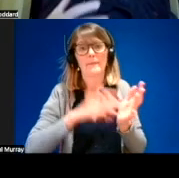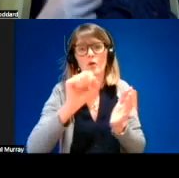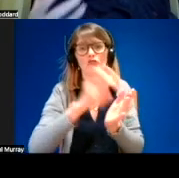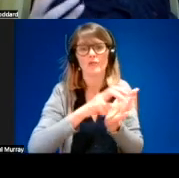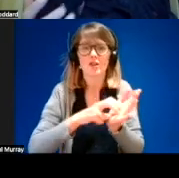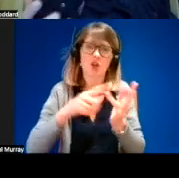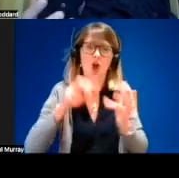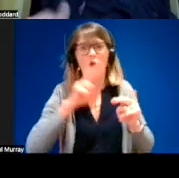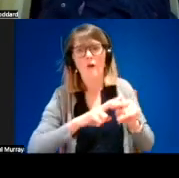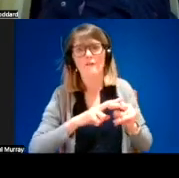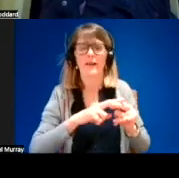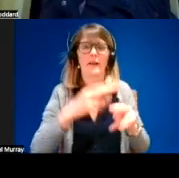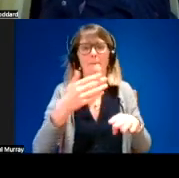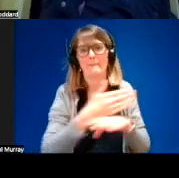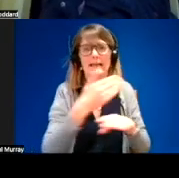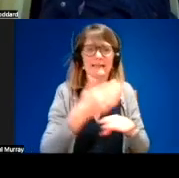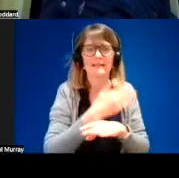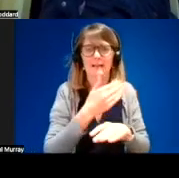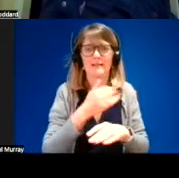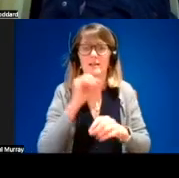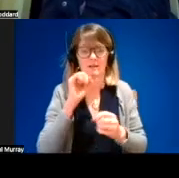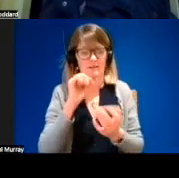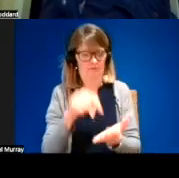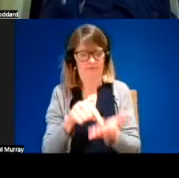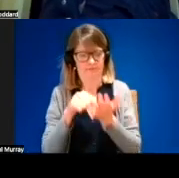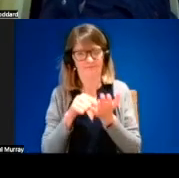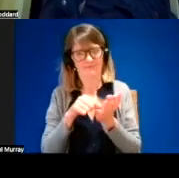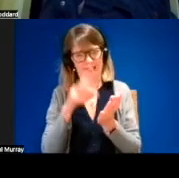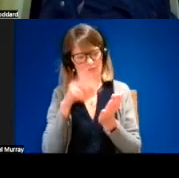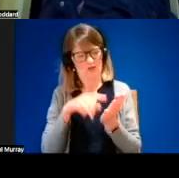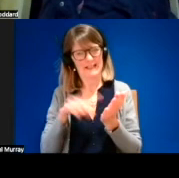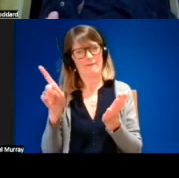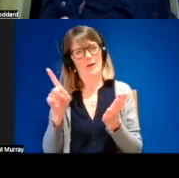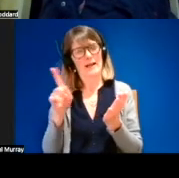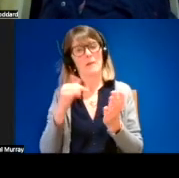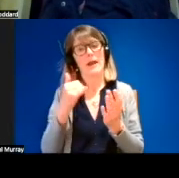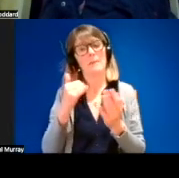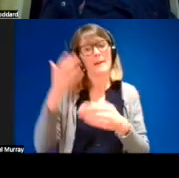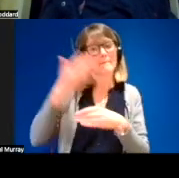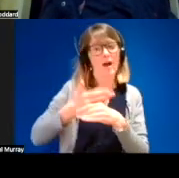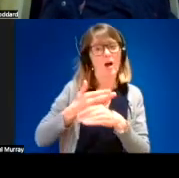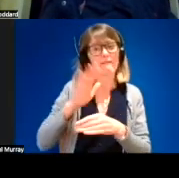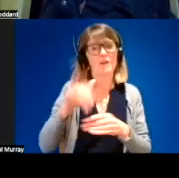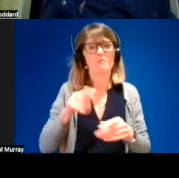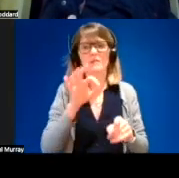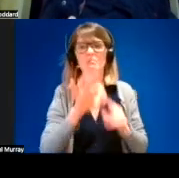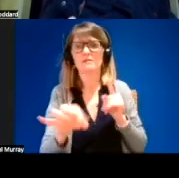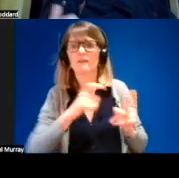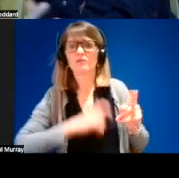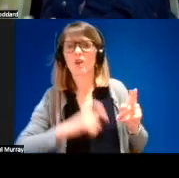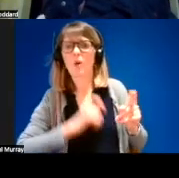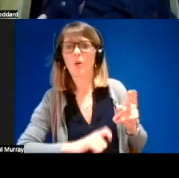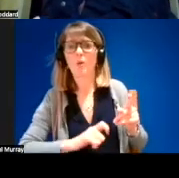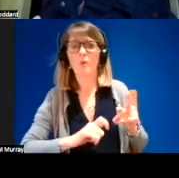church calls your CV, is read differently. You may have been barred from certain roles, not through